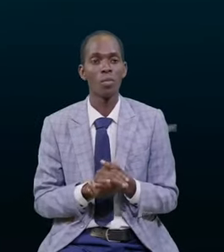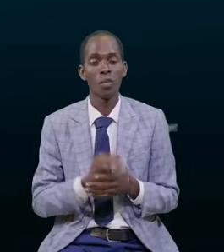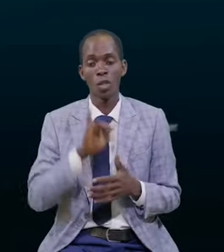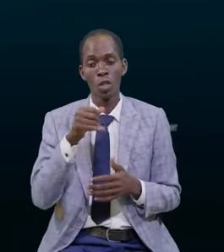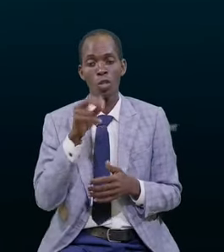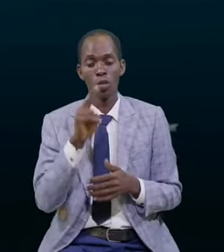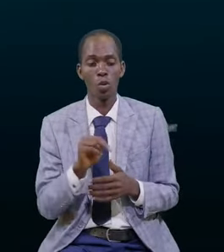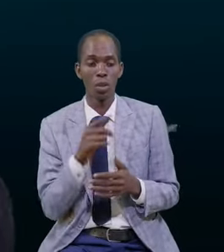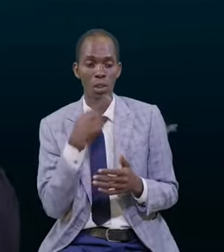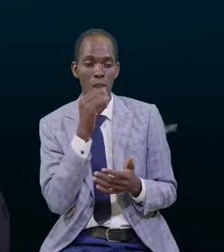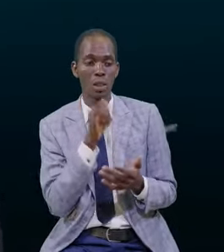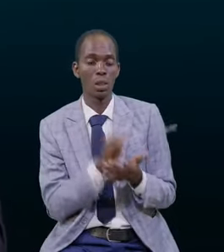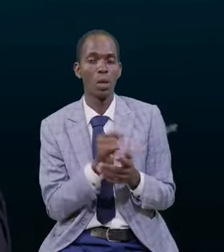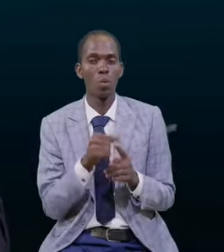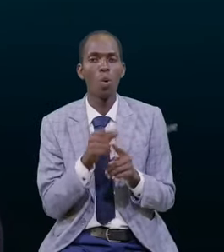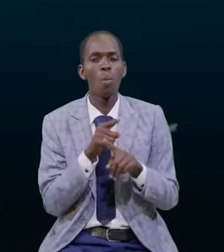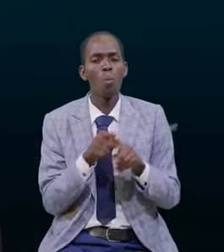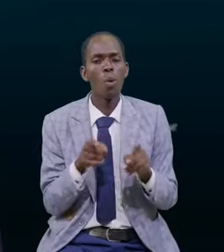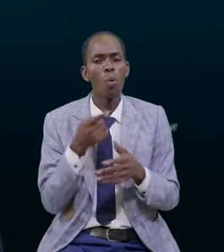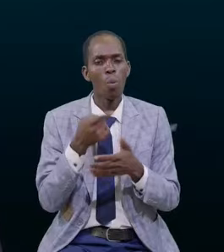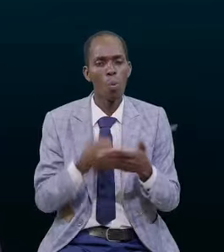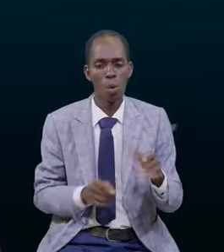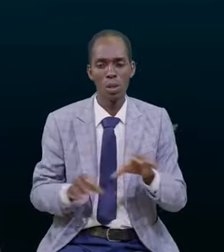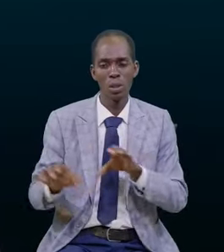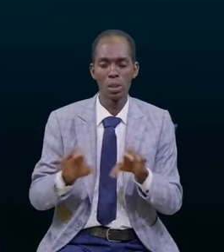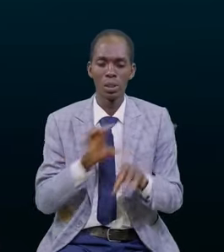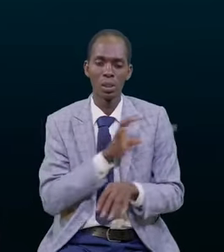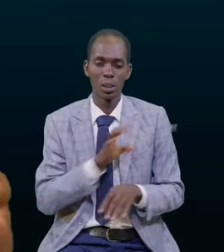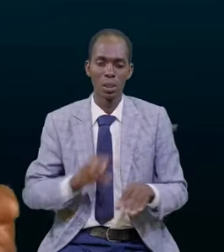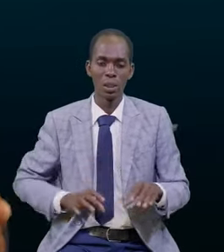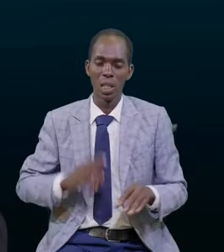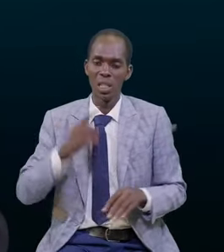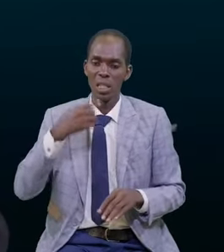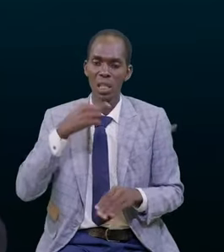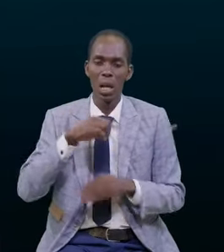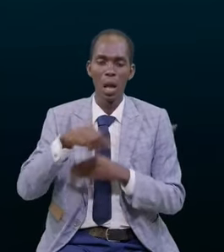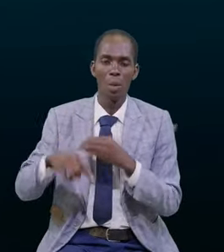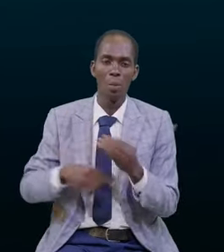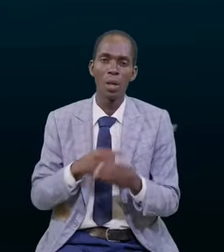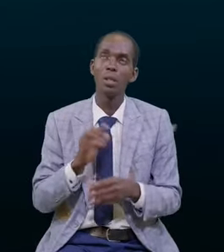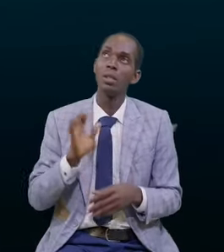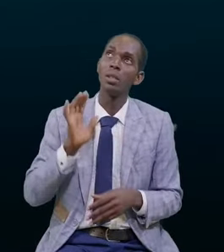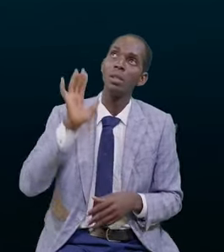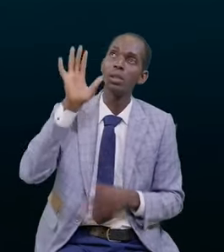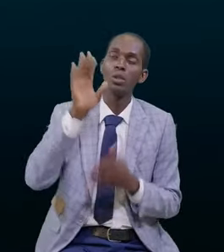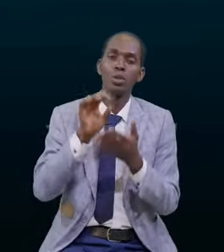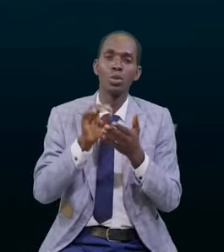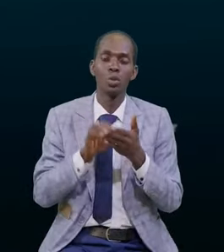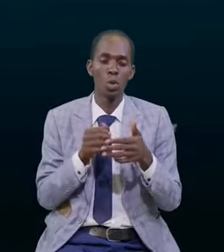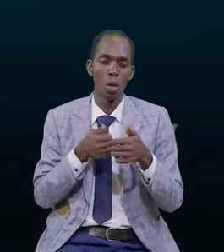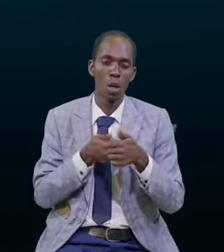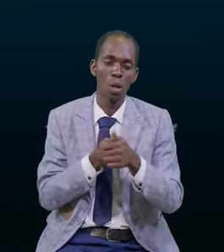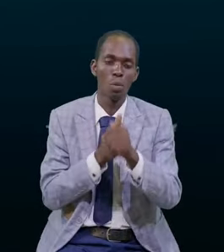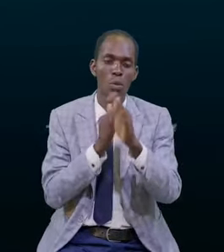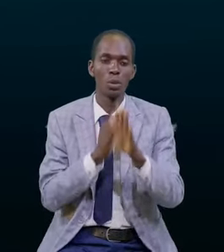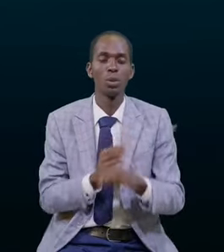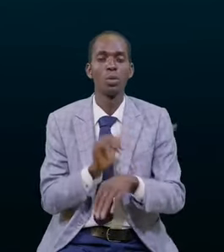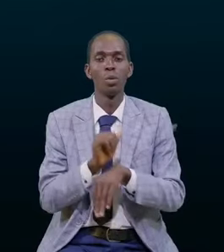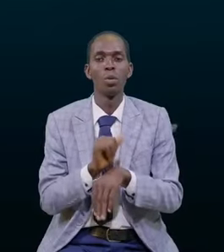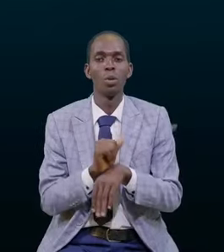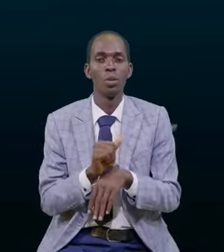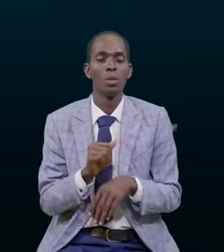has Christ to say himself about his apostleship about the fact that he was the same one look at